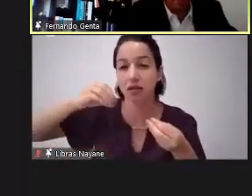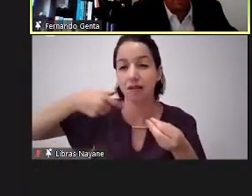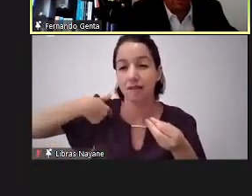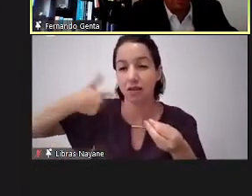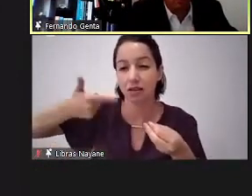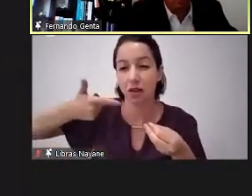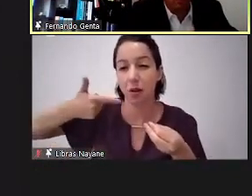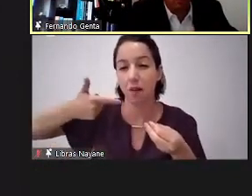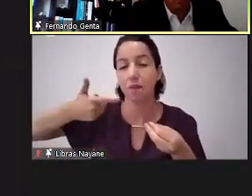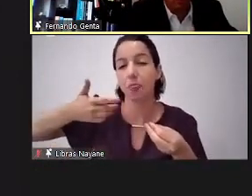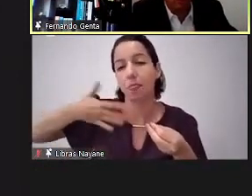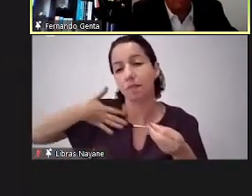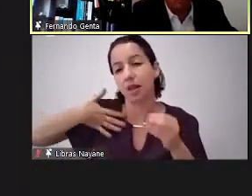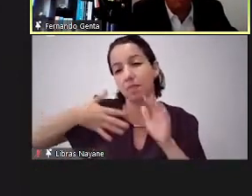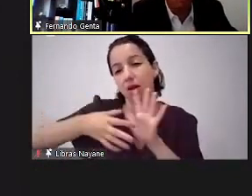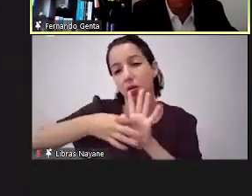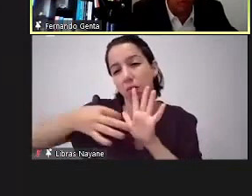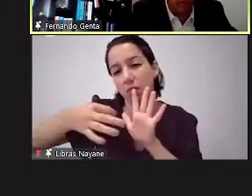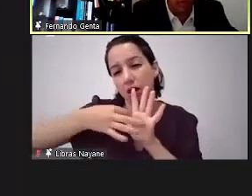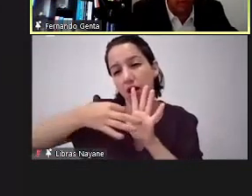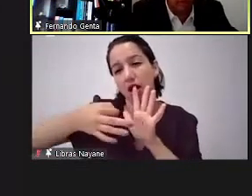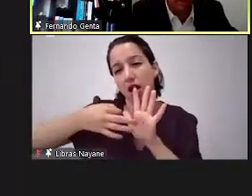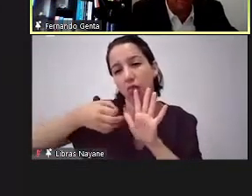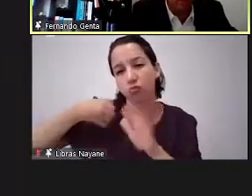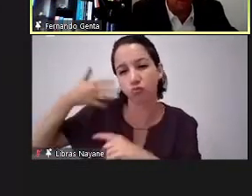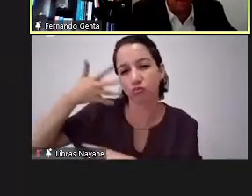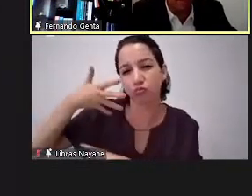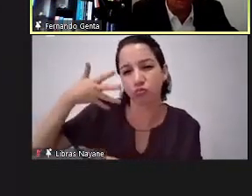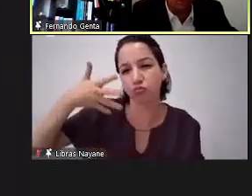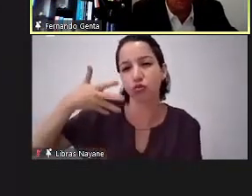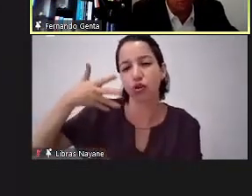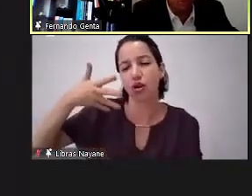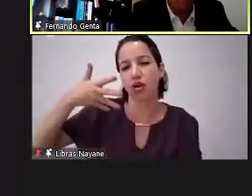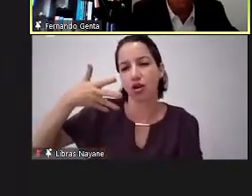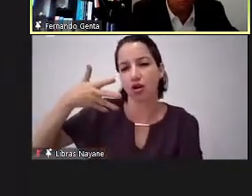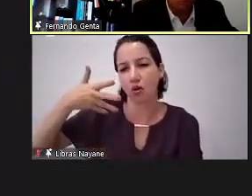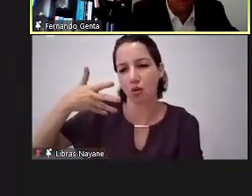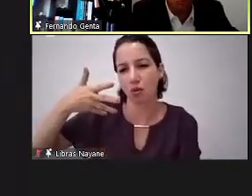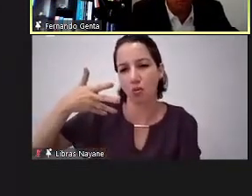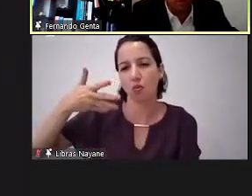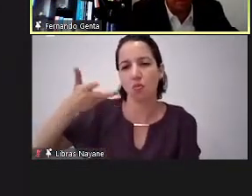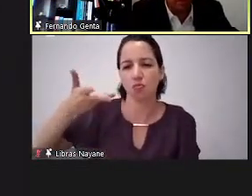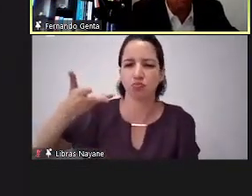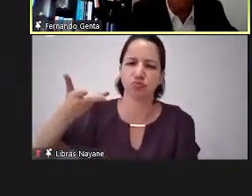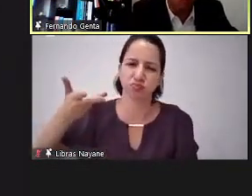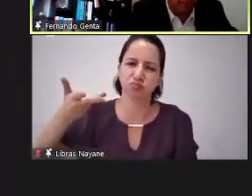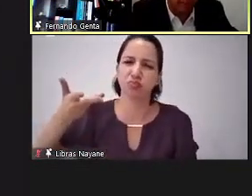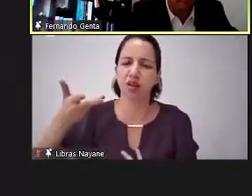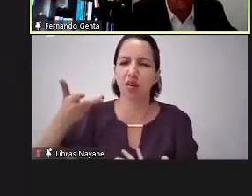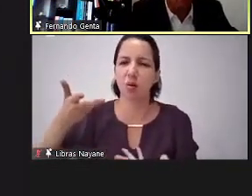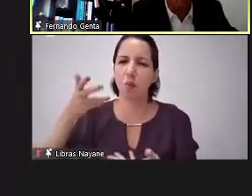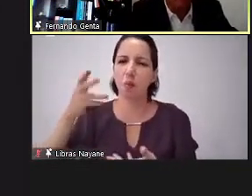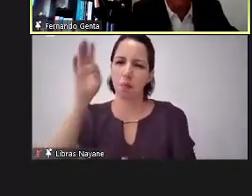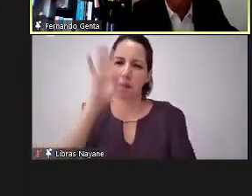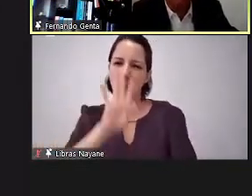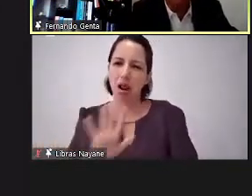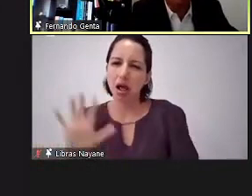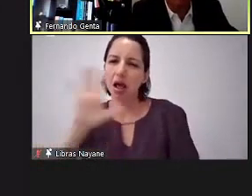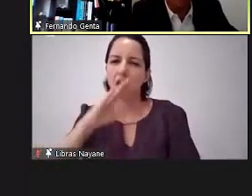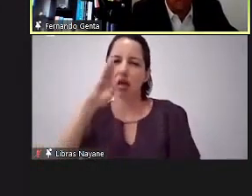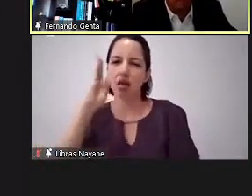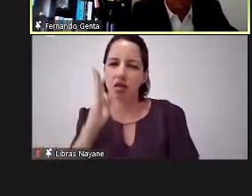situations or condition. What I will conclude here is that the